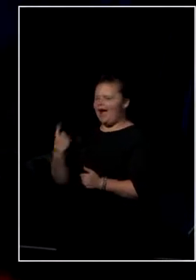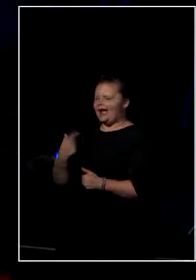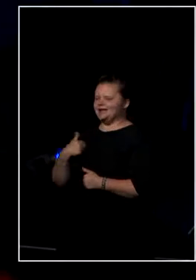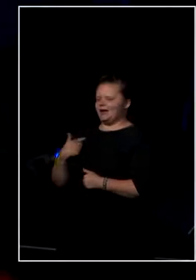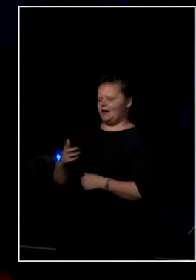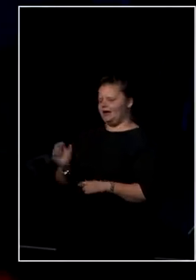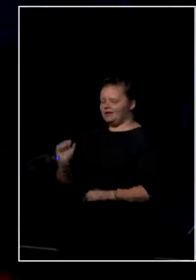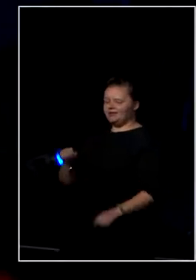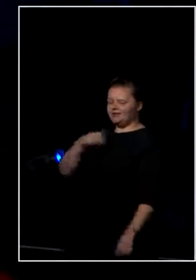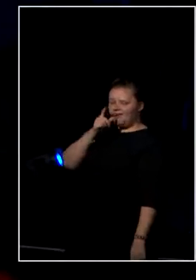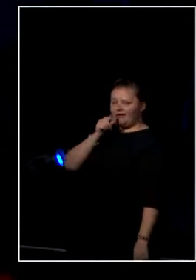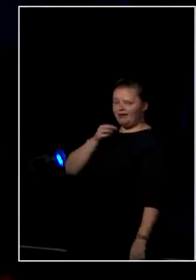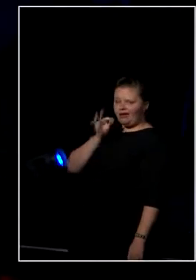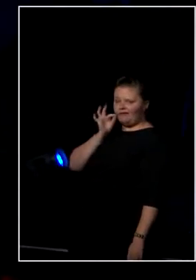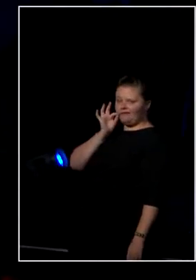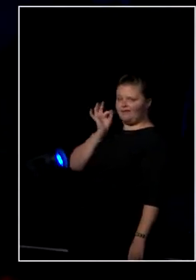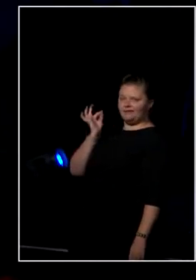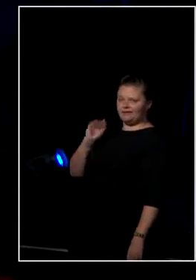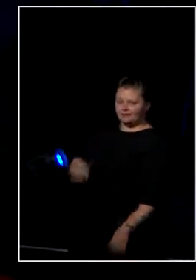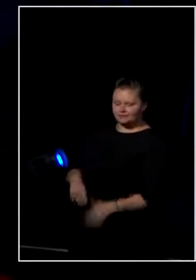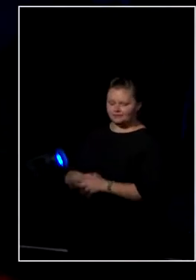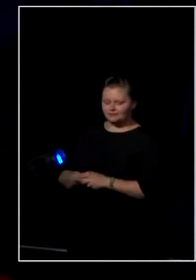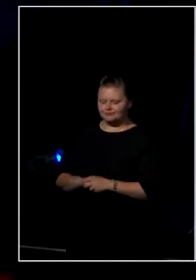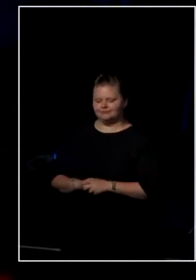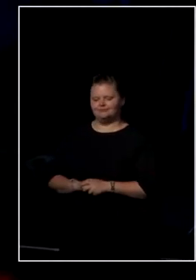be like, why, yes, I can.